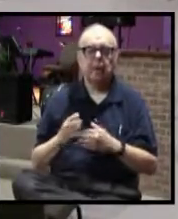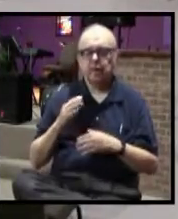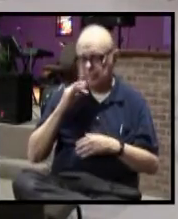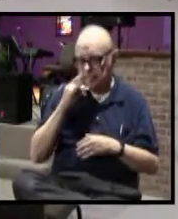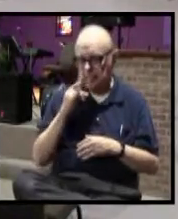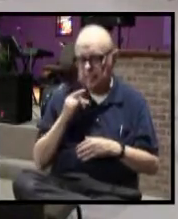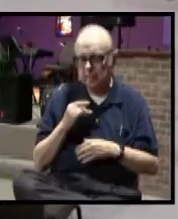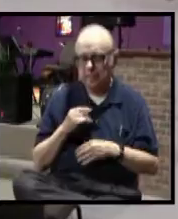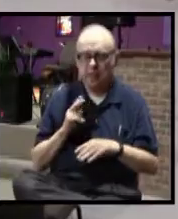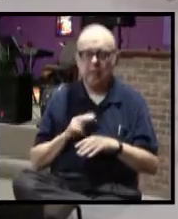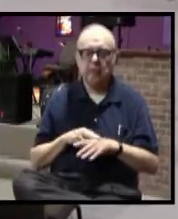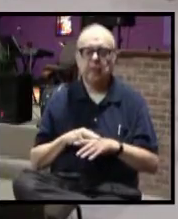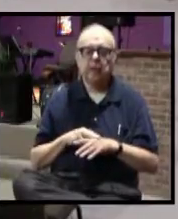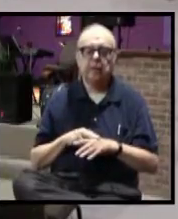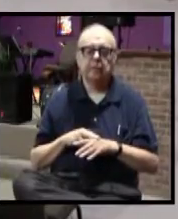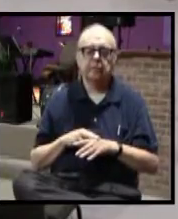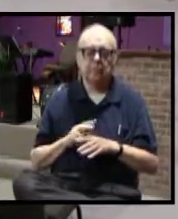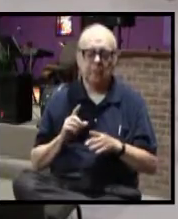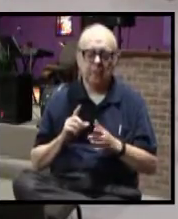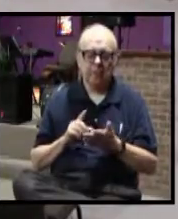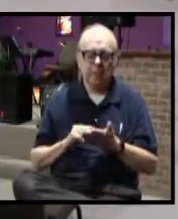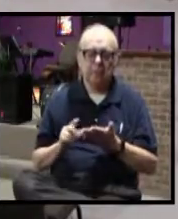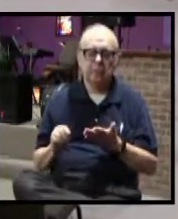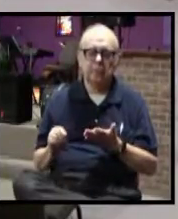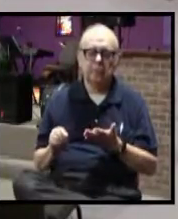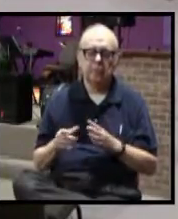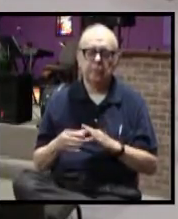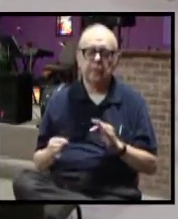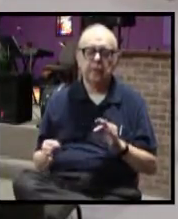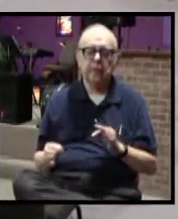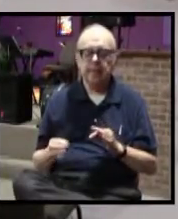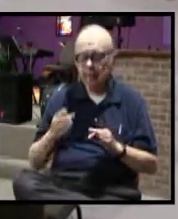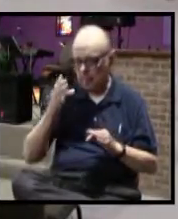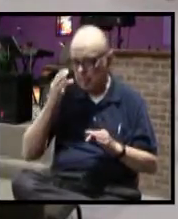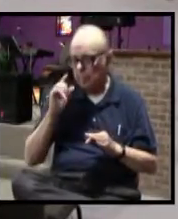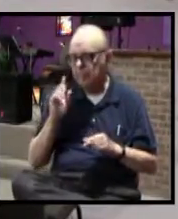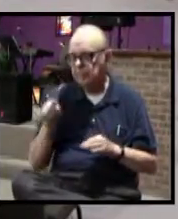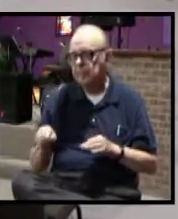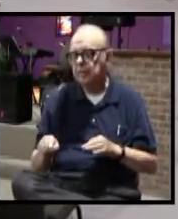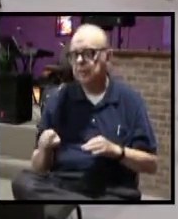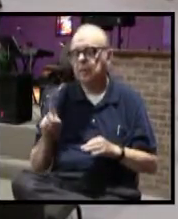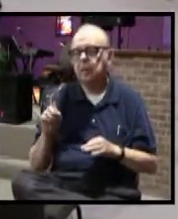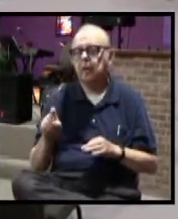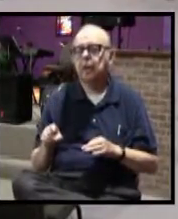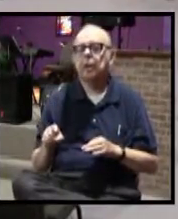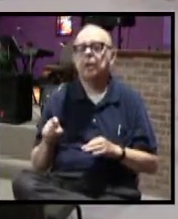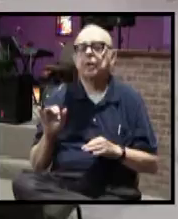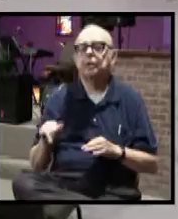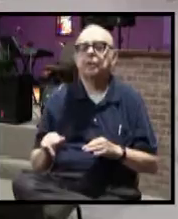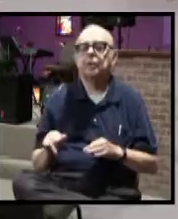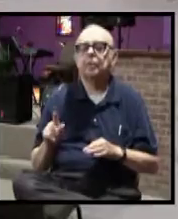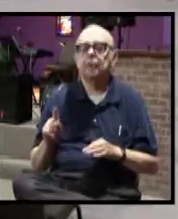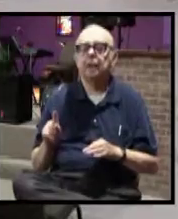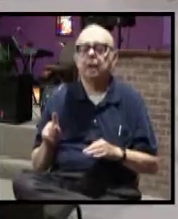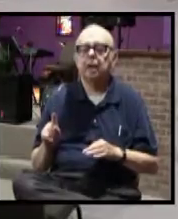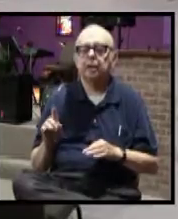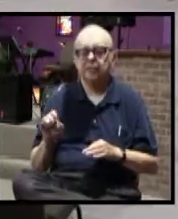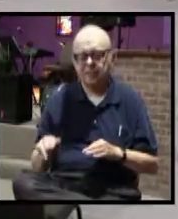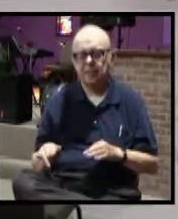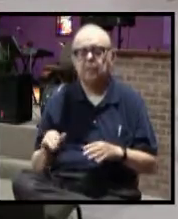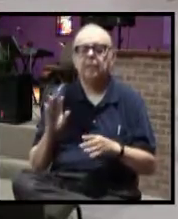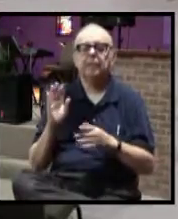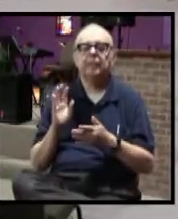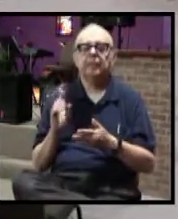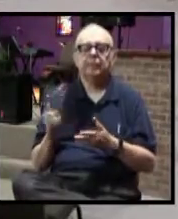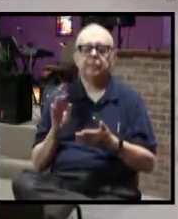hadn't become a national news story, that kid would still be sitting by himself today. And it's not their fault.